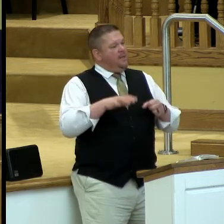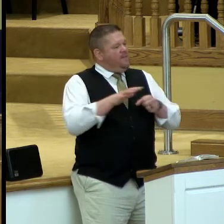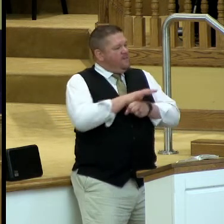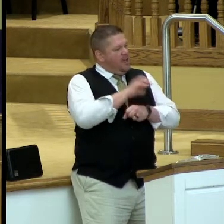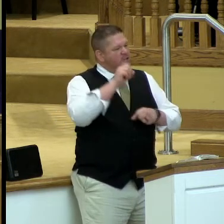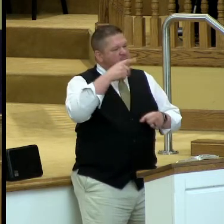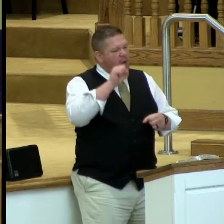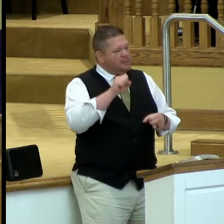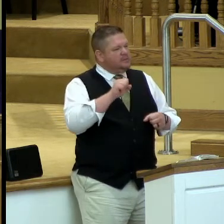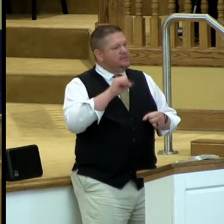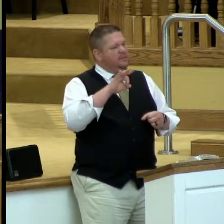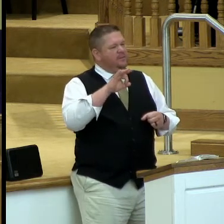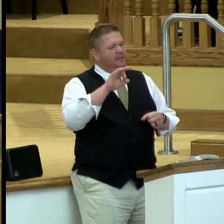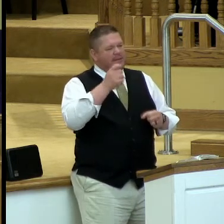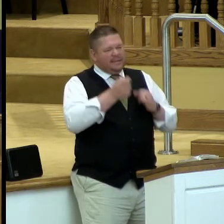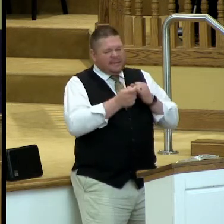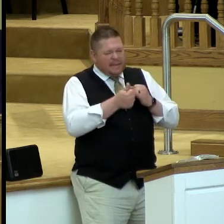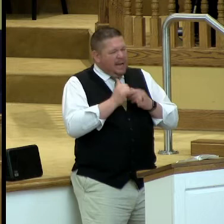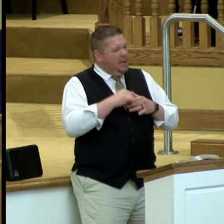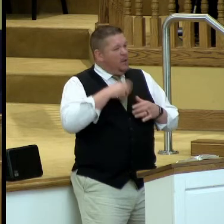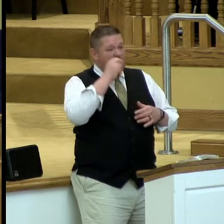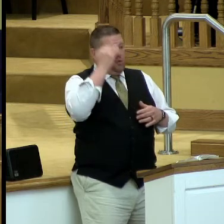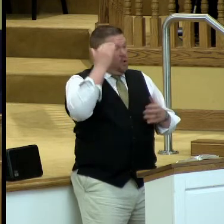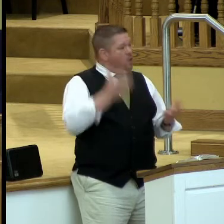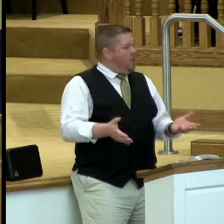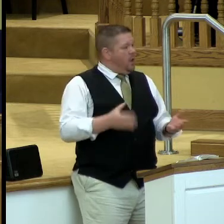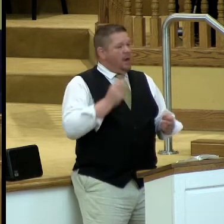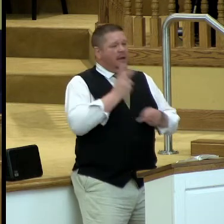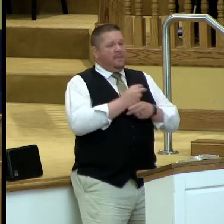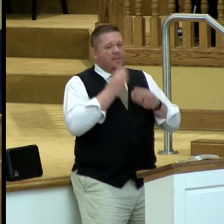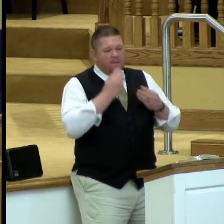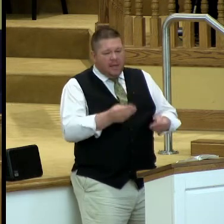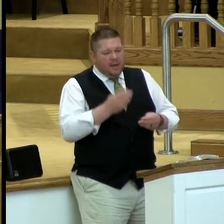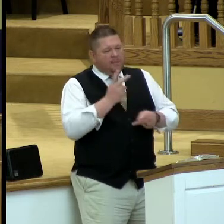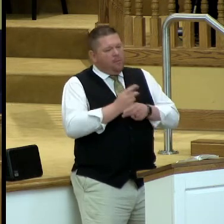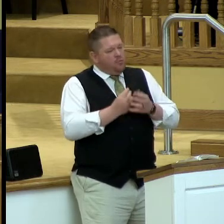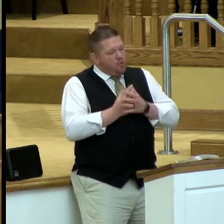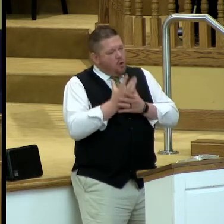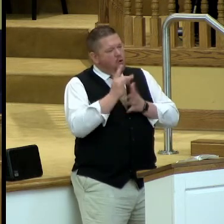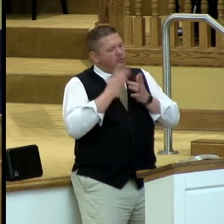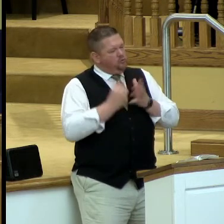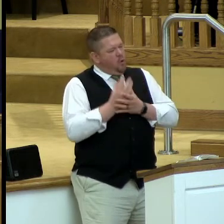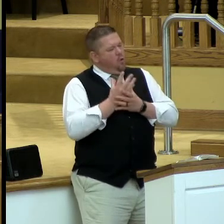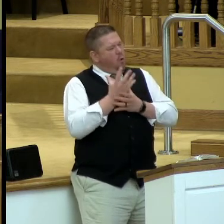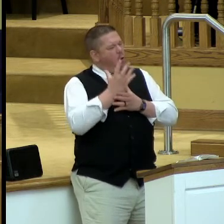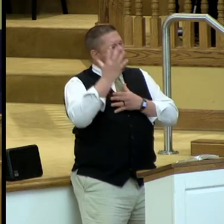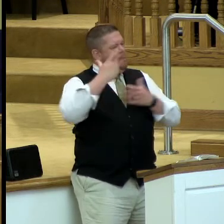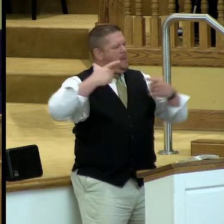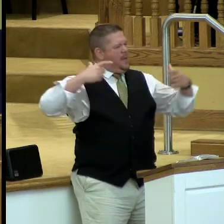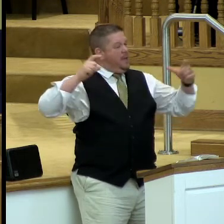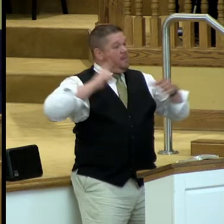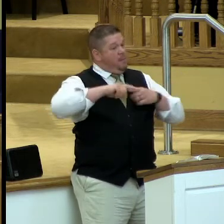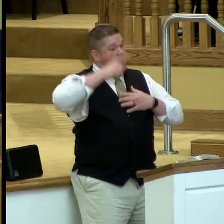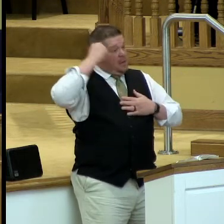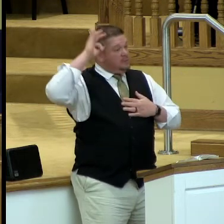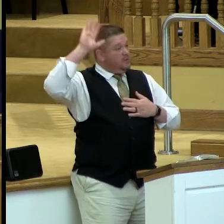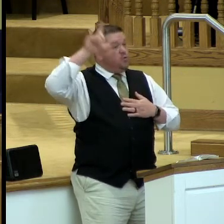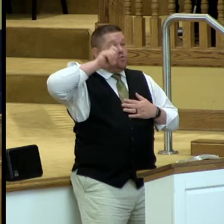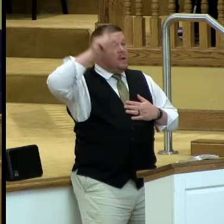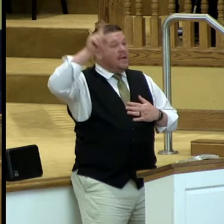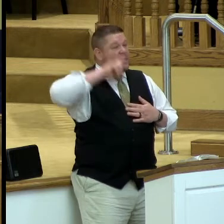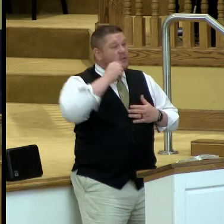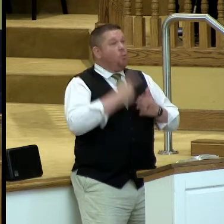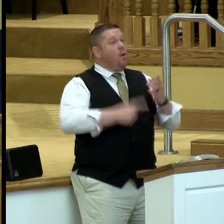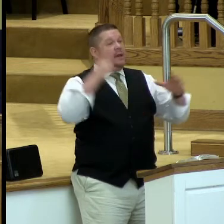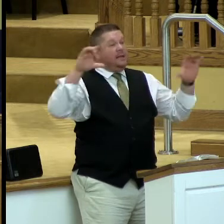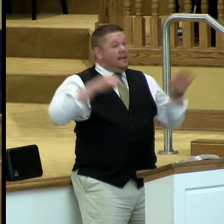fill spots of the tiniest that we didn't even know were there, but if we keep feeding them, they grow really, really big. But because of who he